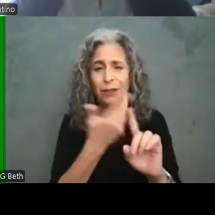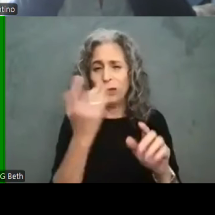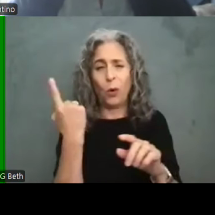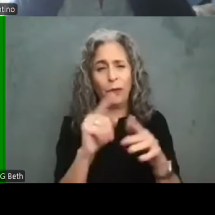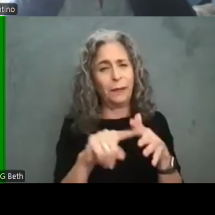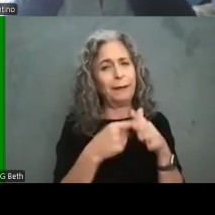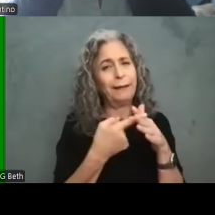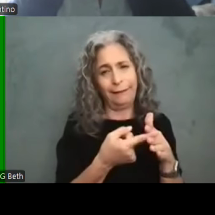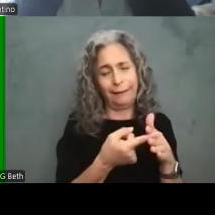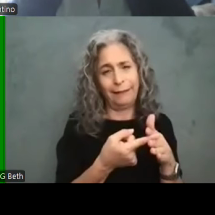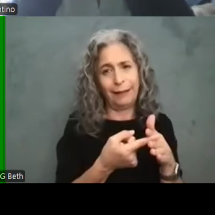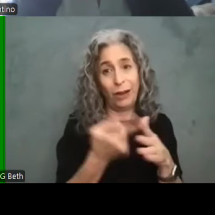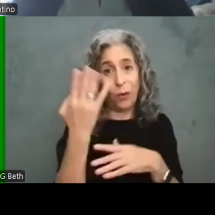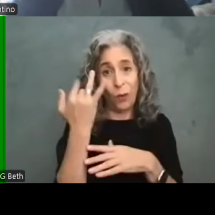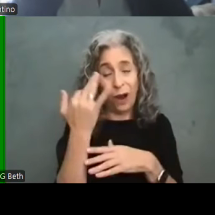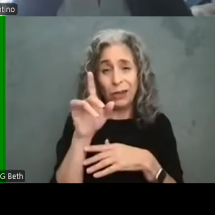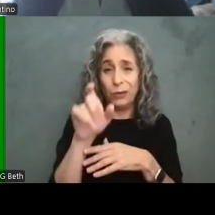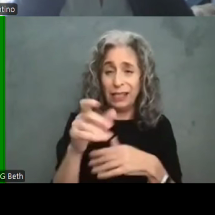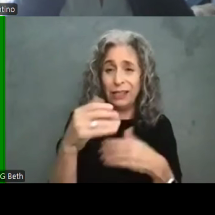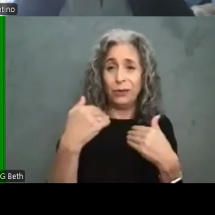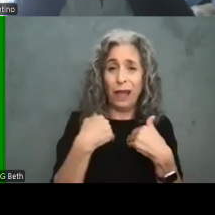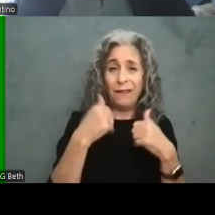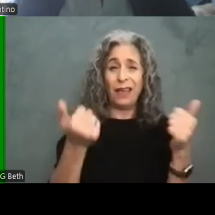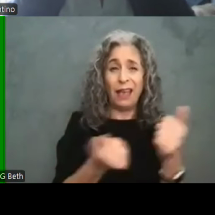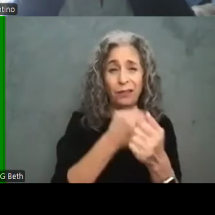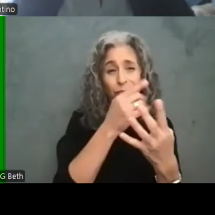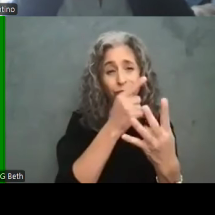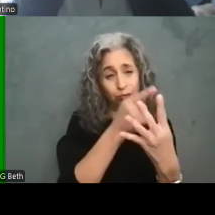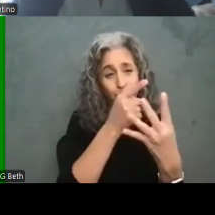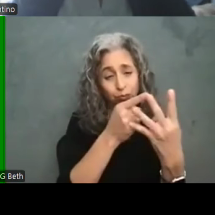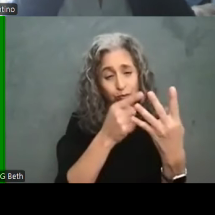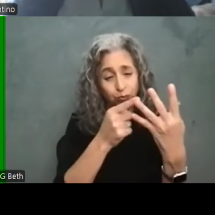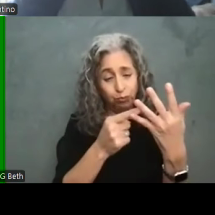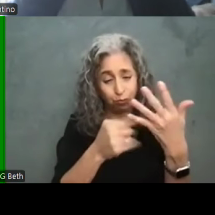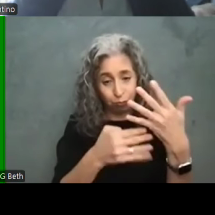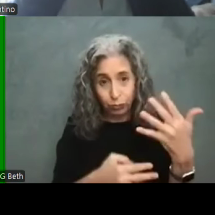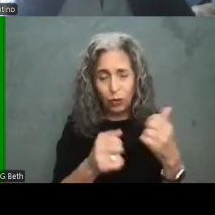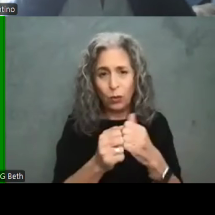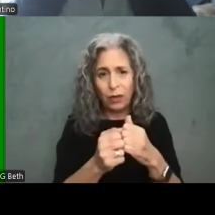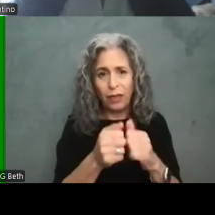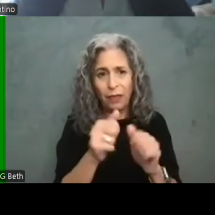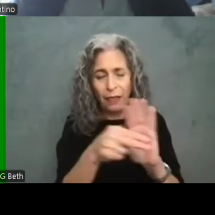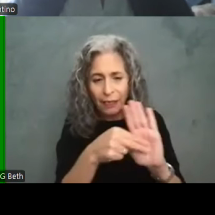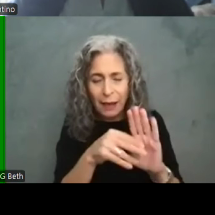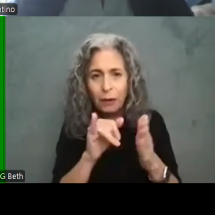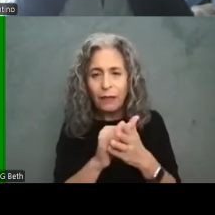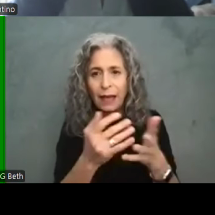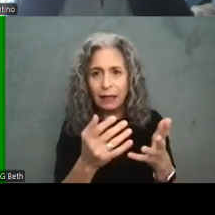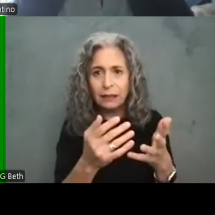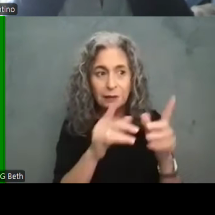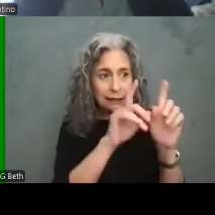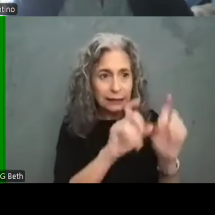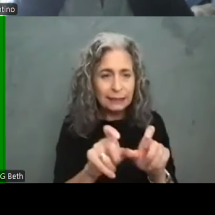right? Because you need all the elements underneath that label that enable the